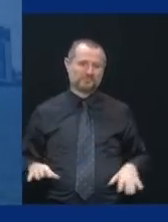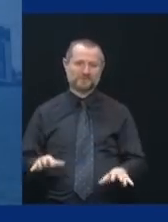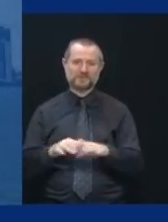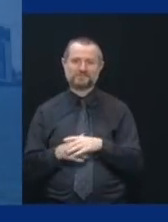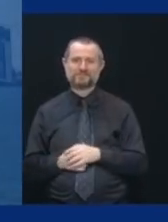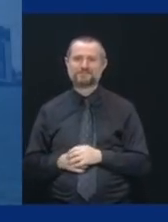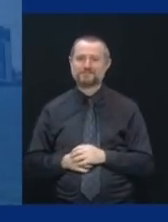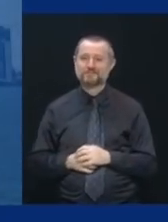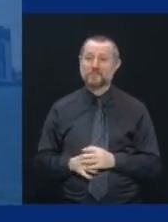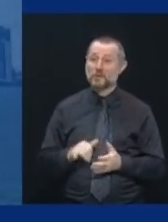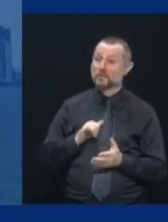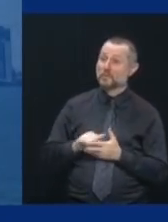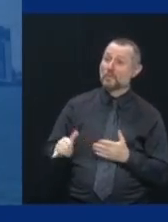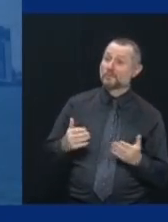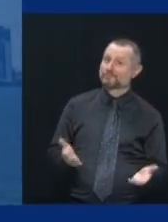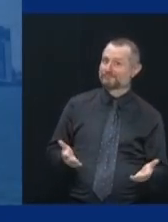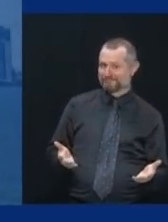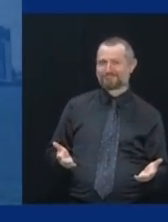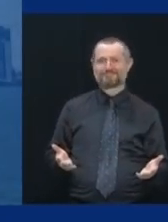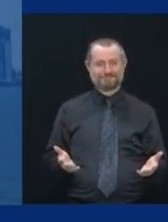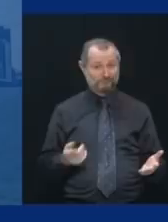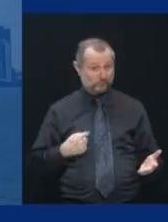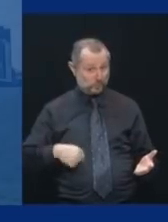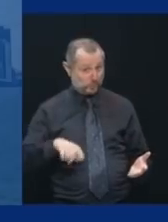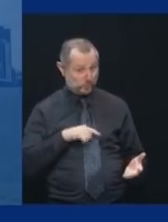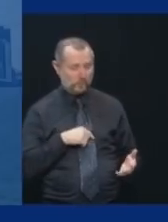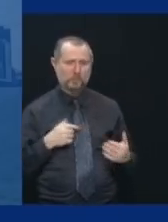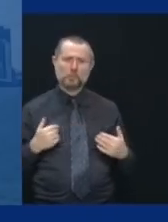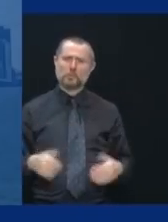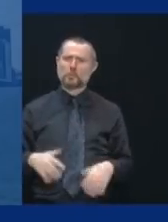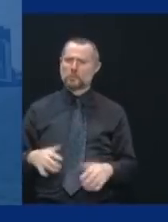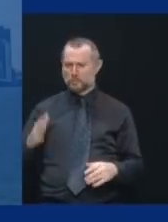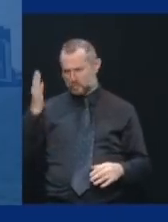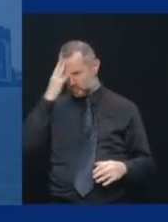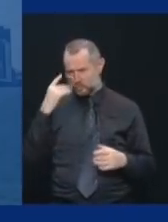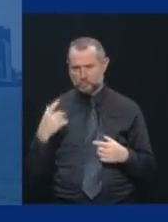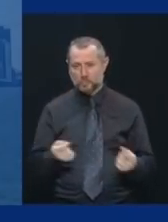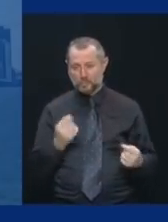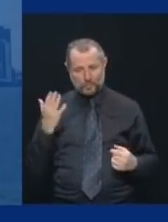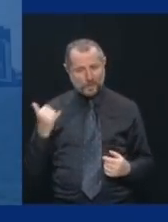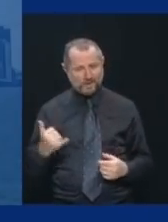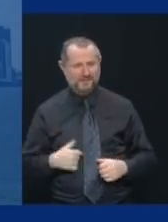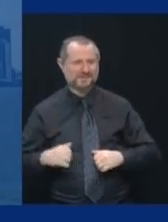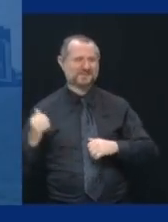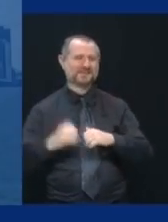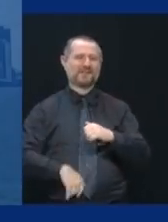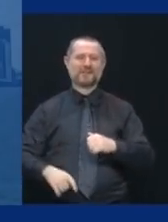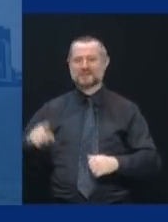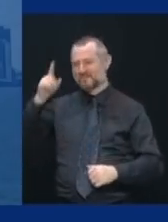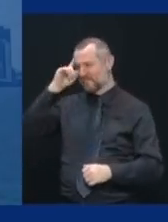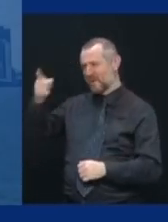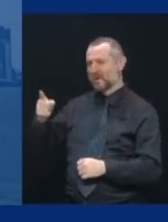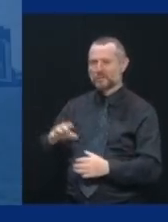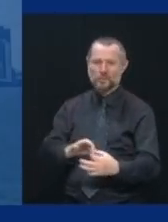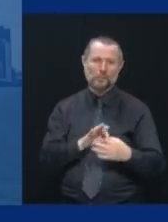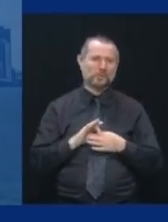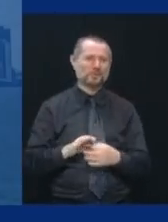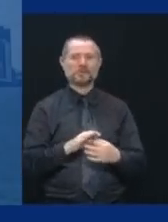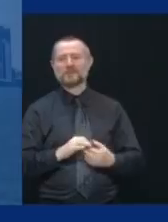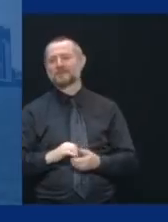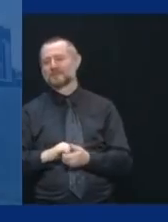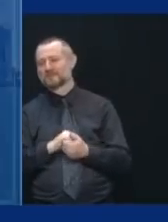in New York, we are very good at the doing because we are New York tough, smart, united, disciplined, and